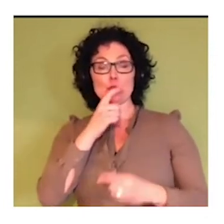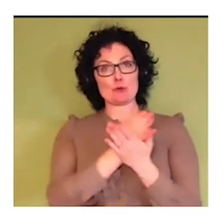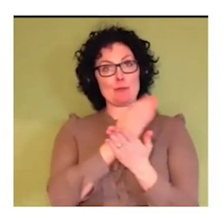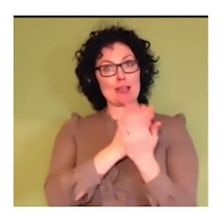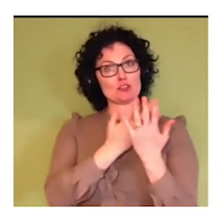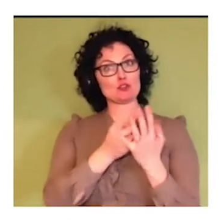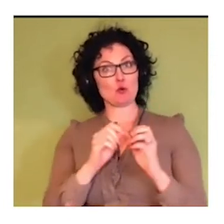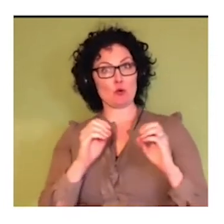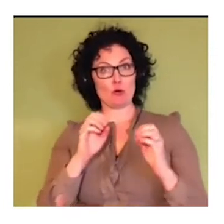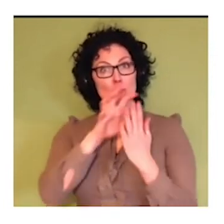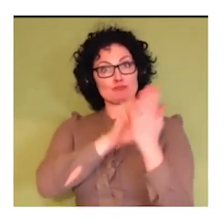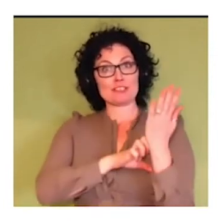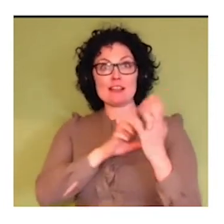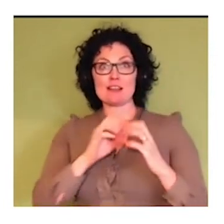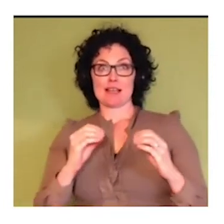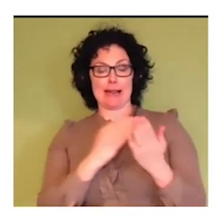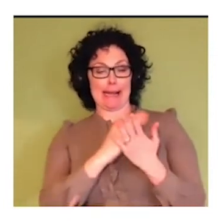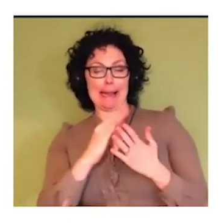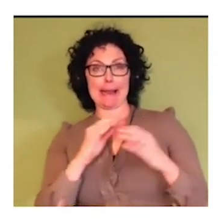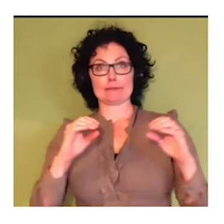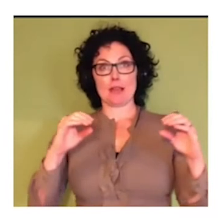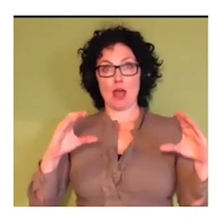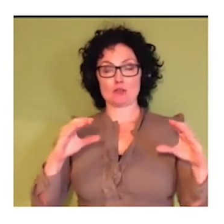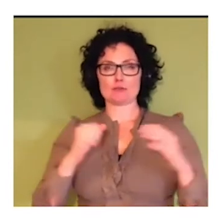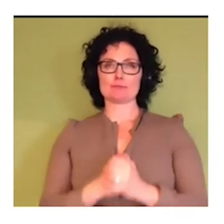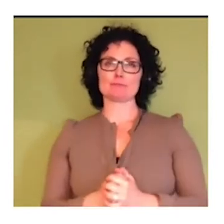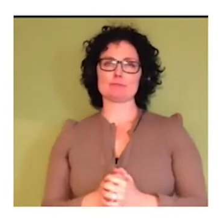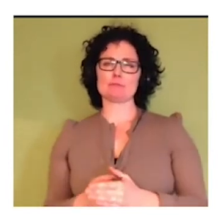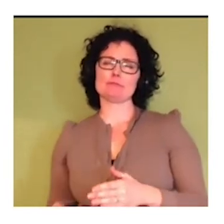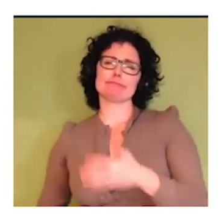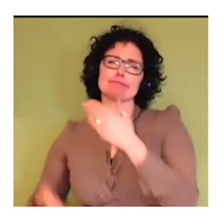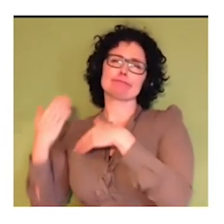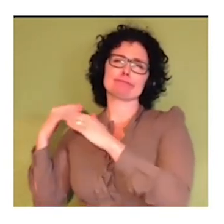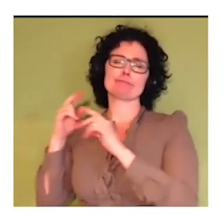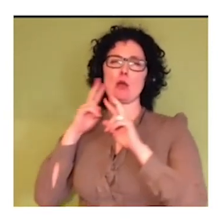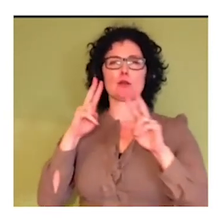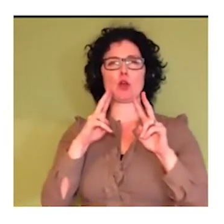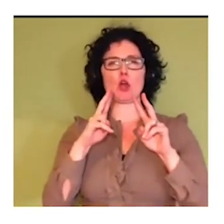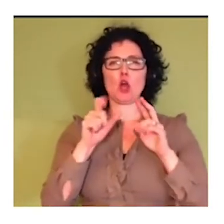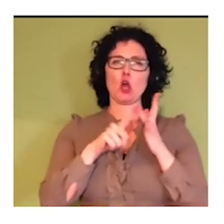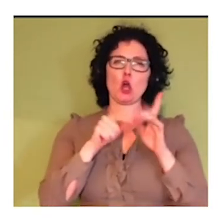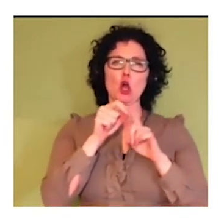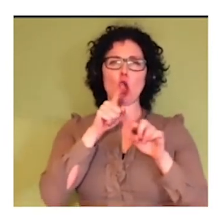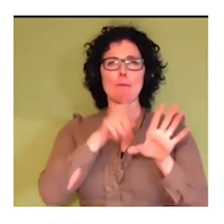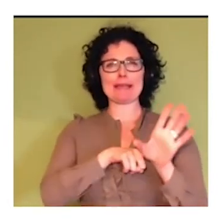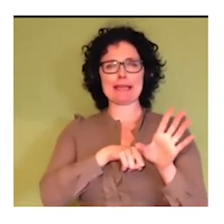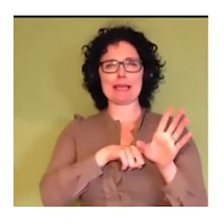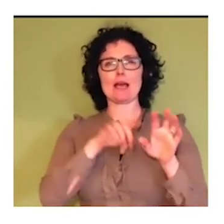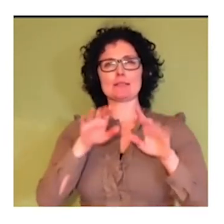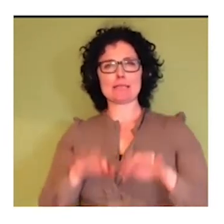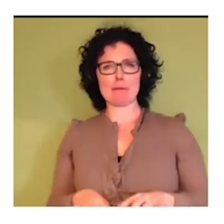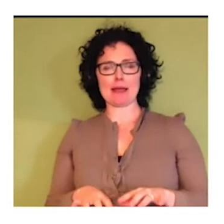So in the very beginning, we might have looked at copy typing. This is literally typing the